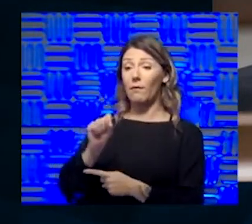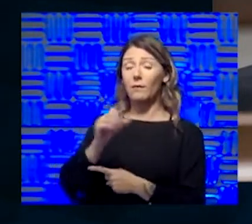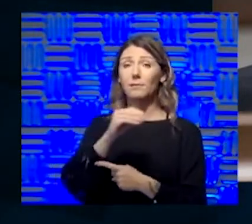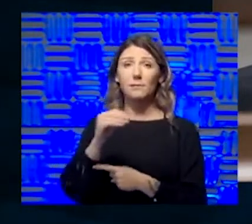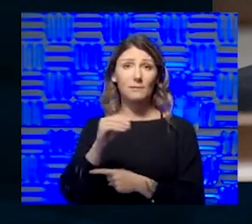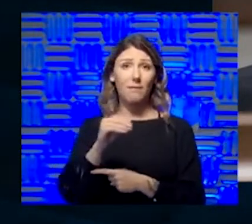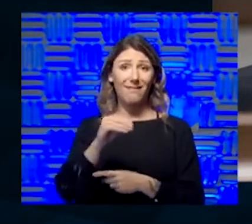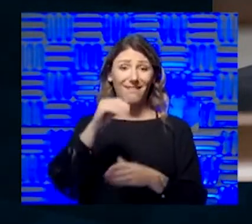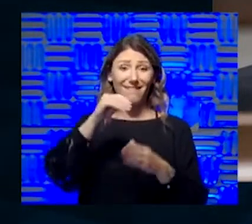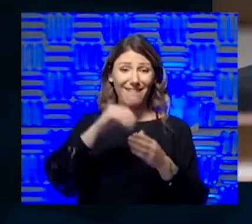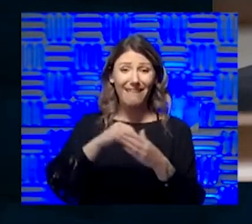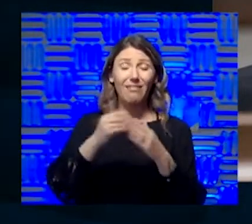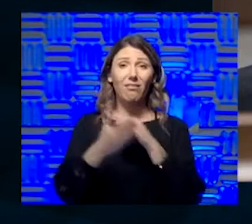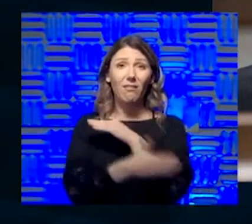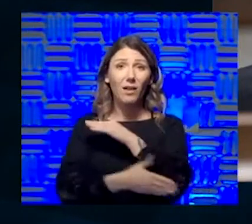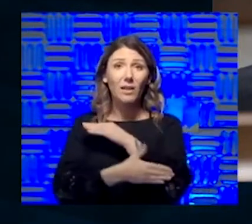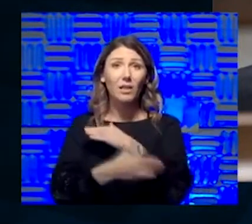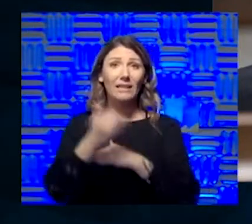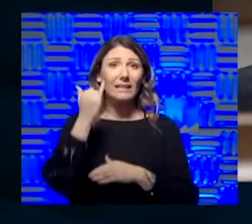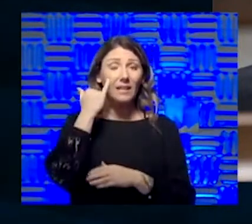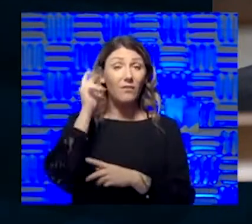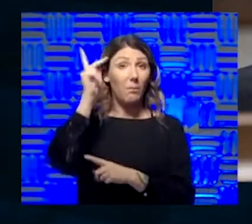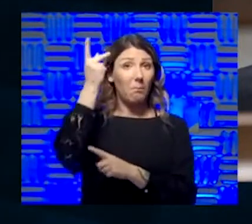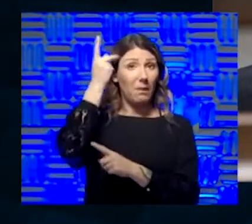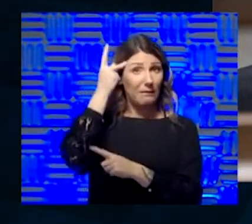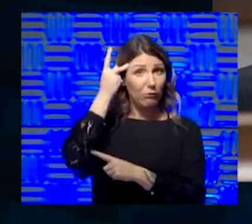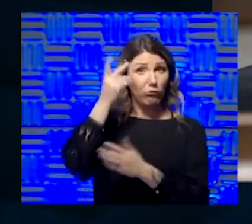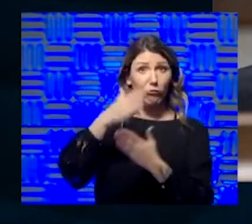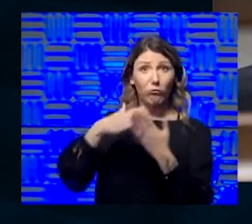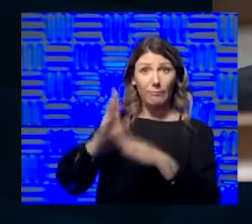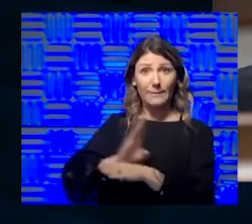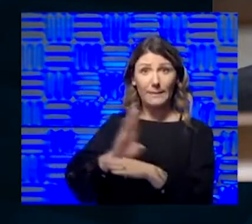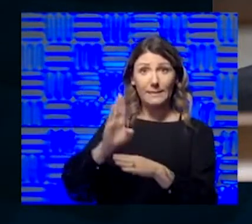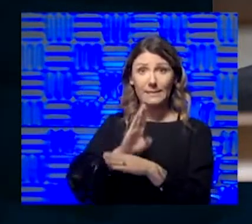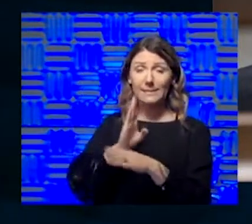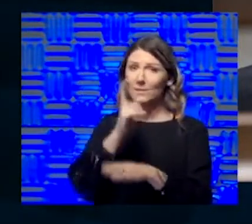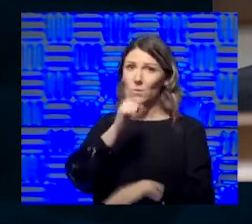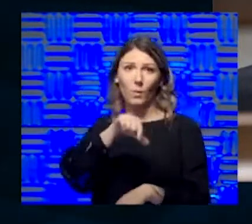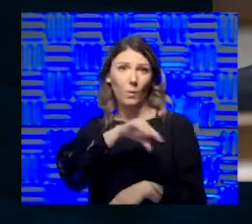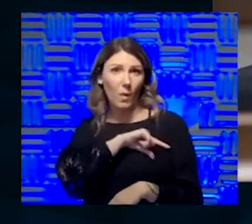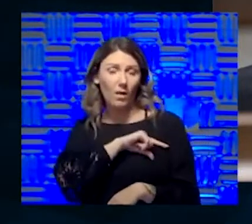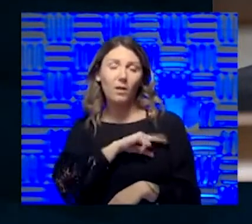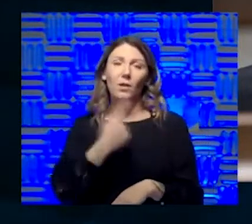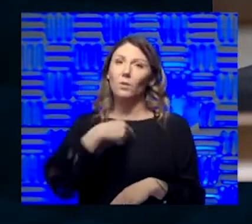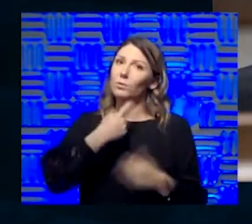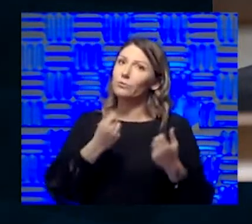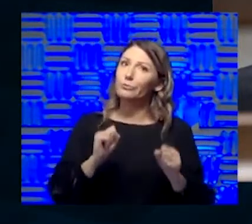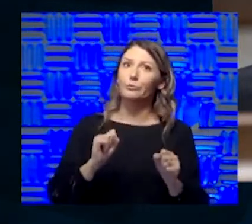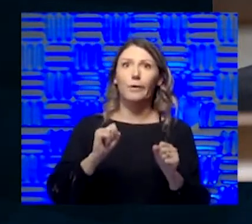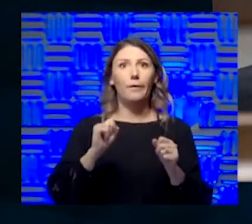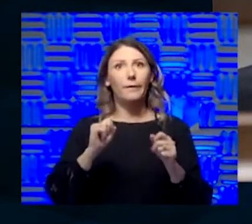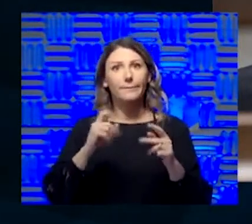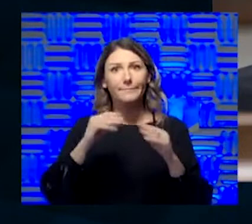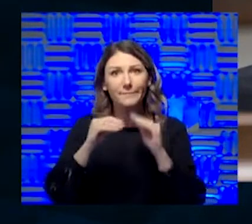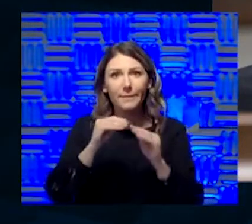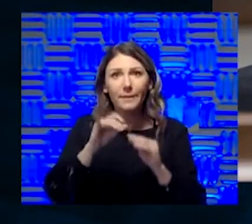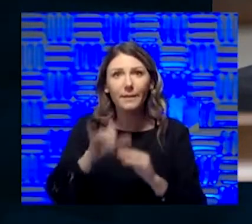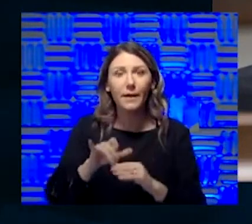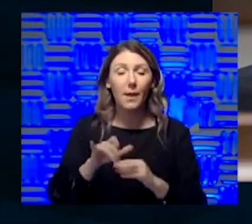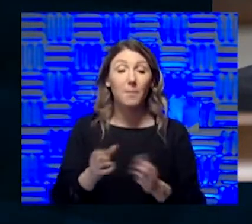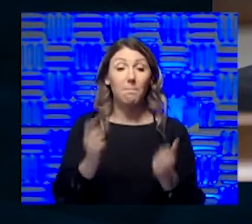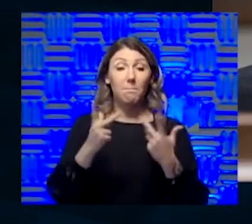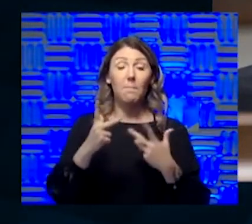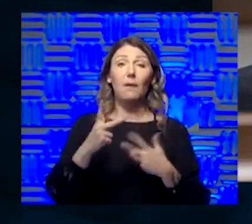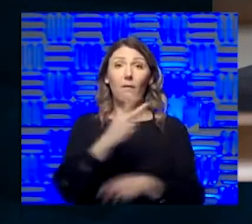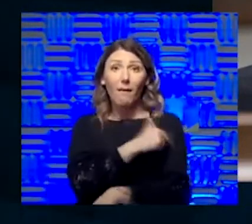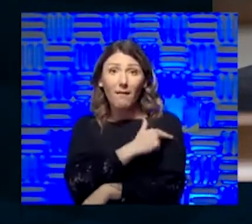they are a political subdivision, they don't qualify, and we're working hard to get that fixed. Many hospitals in Kansas are a county hospital, a